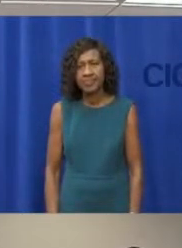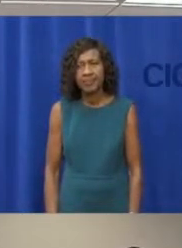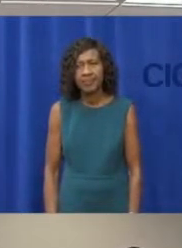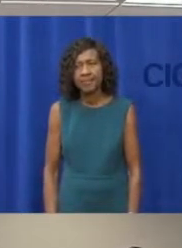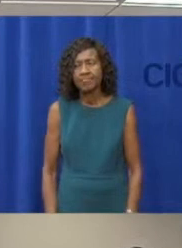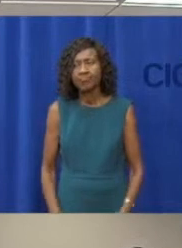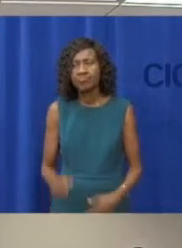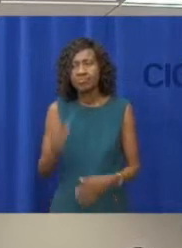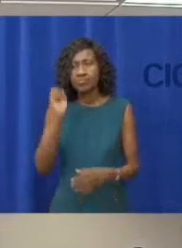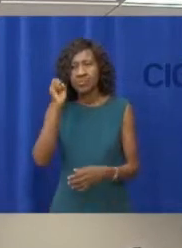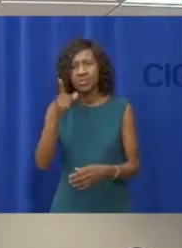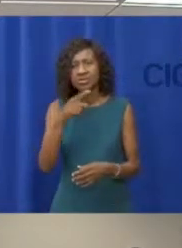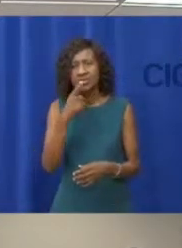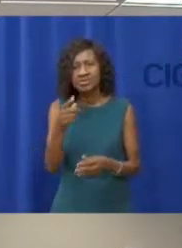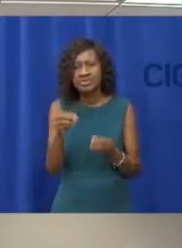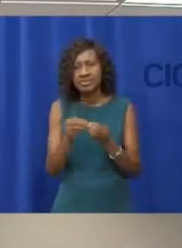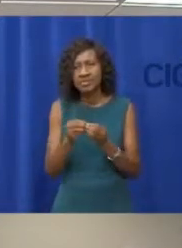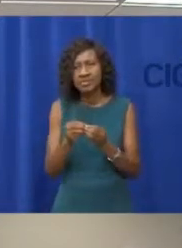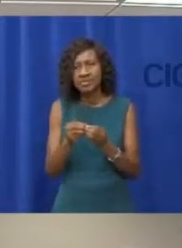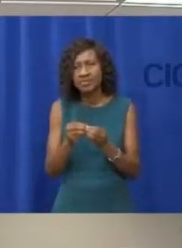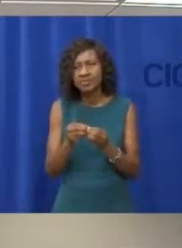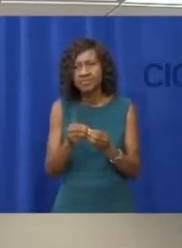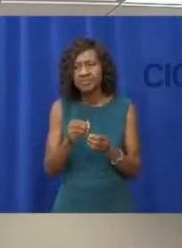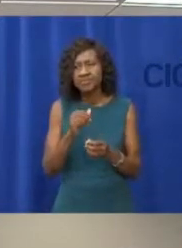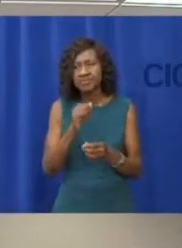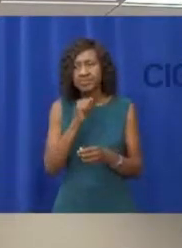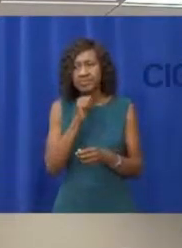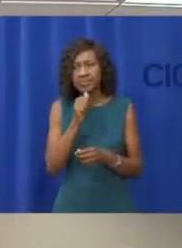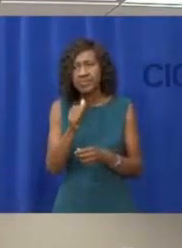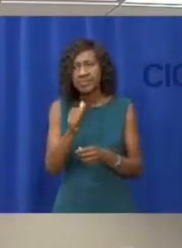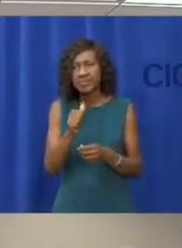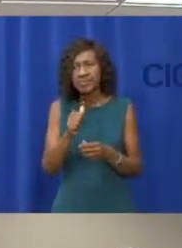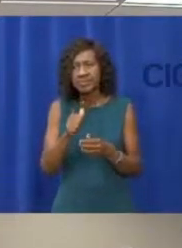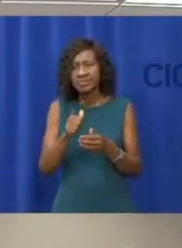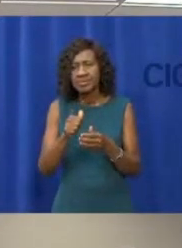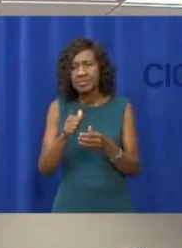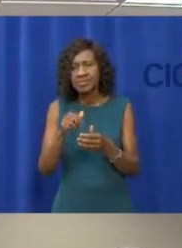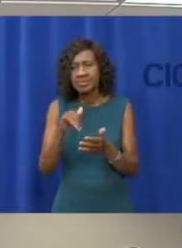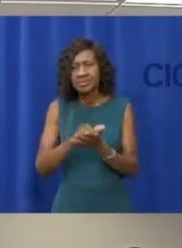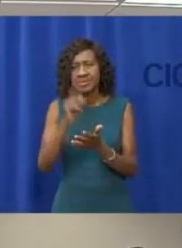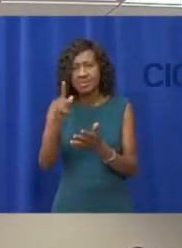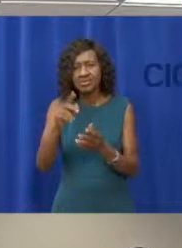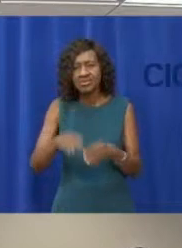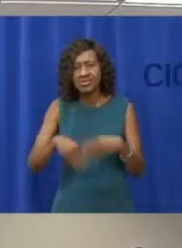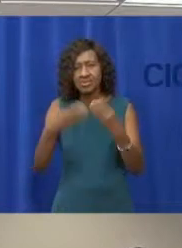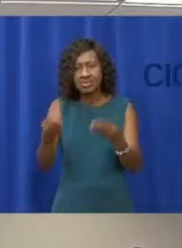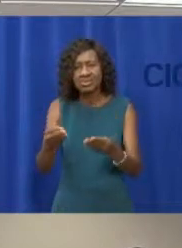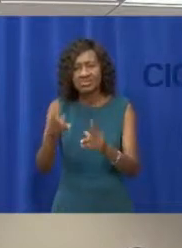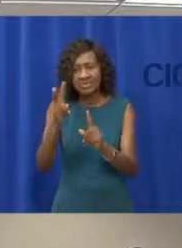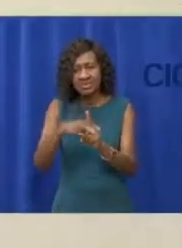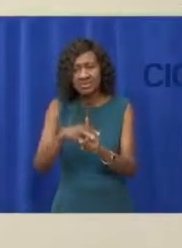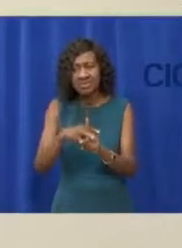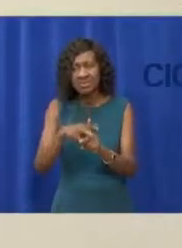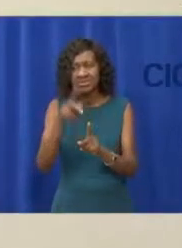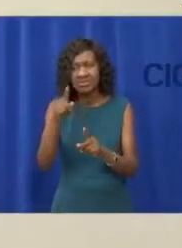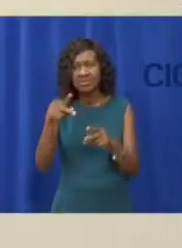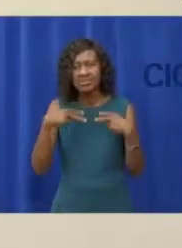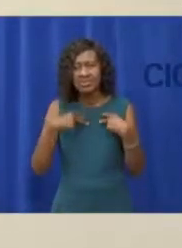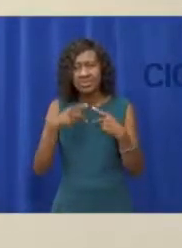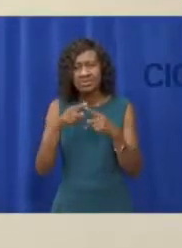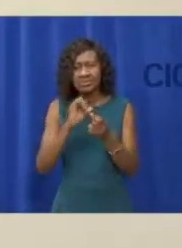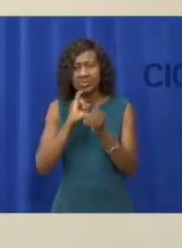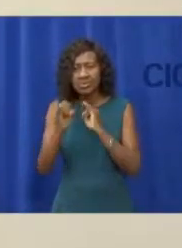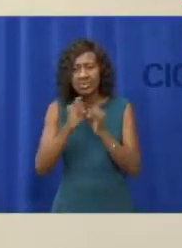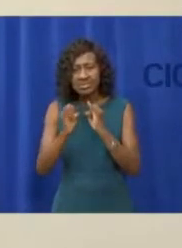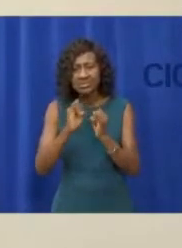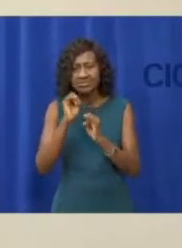And I should say that it's not simply a process of you submit the application and that's it. You have to be interviewed. They have got to